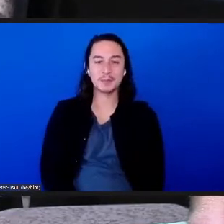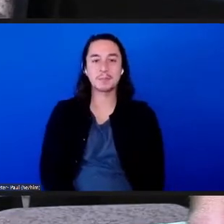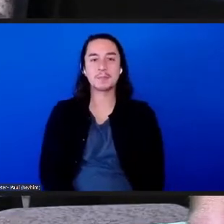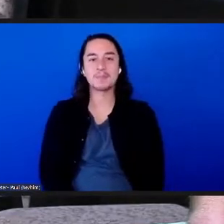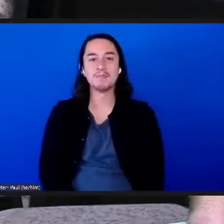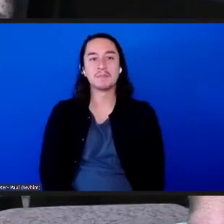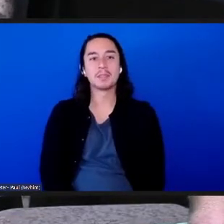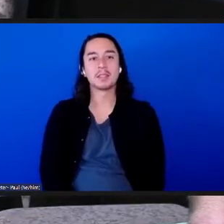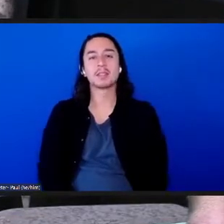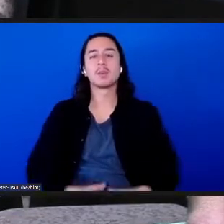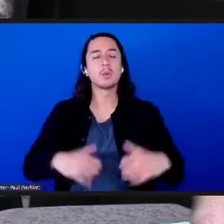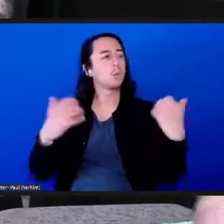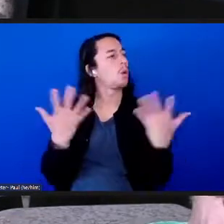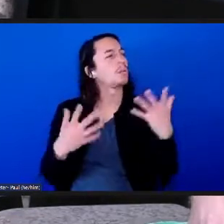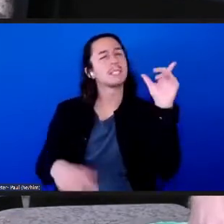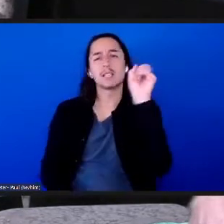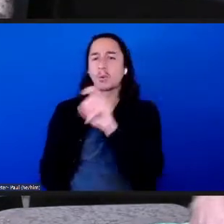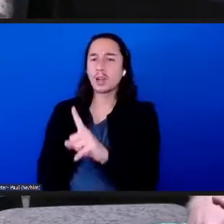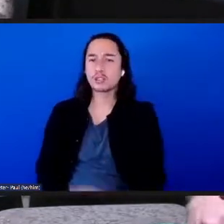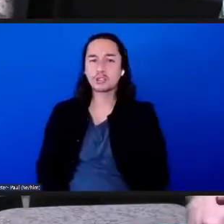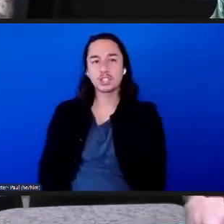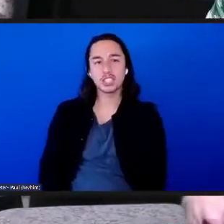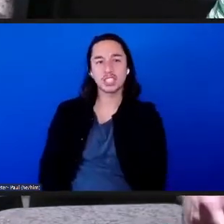What was the question?